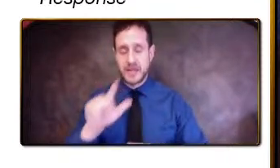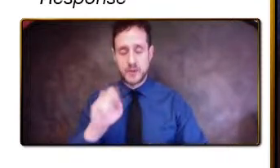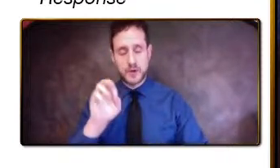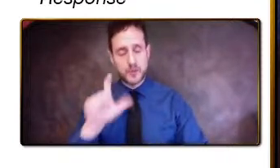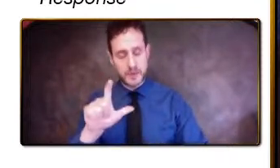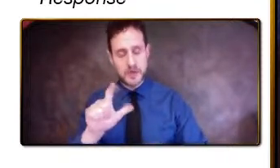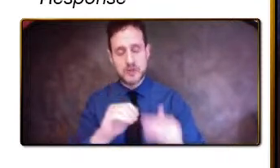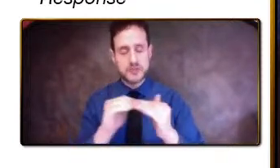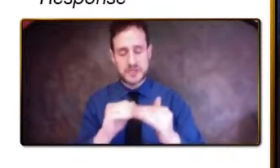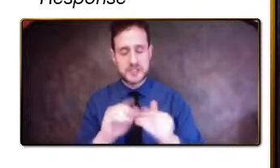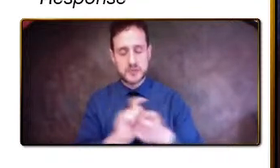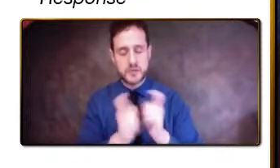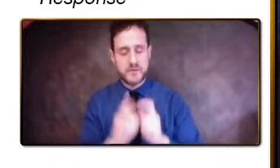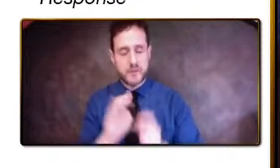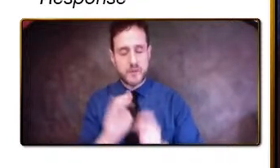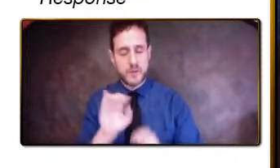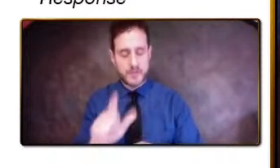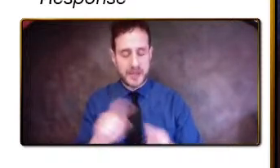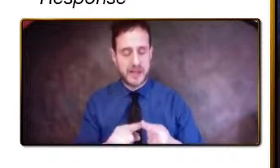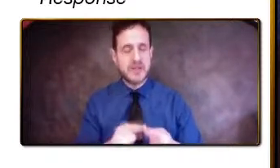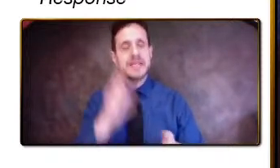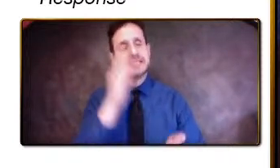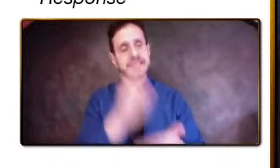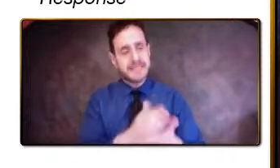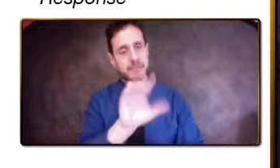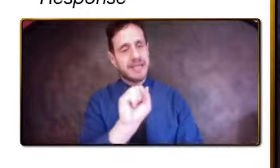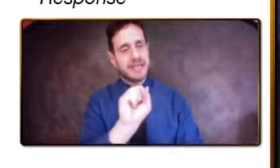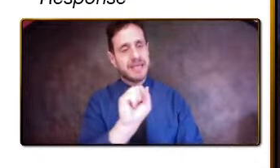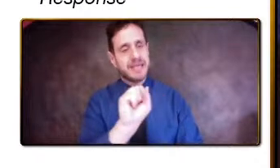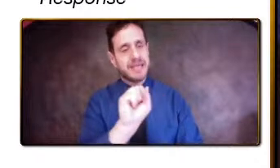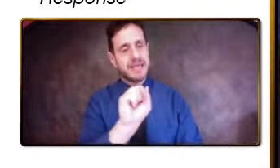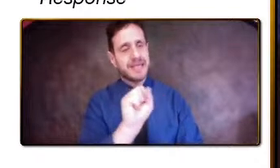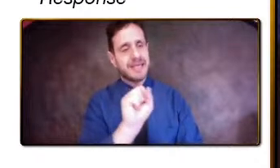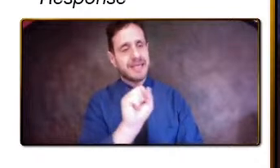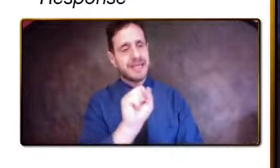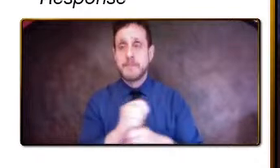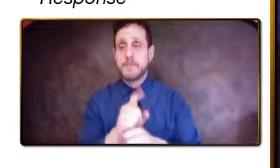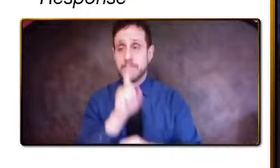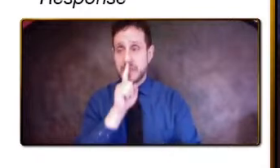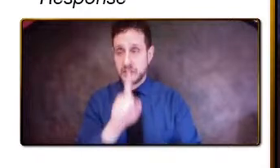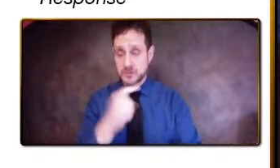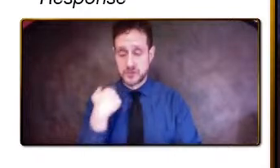bail, ending cash bail, making sure that we